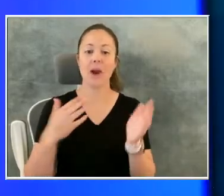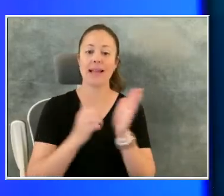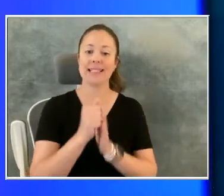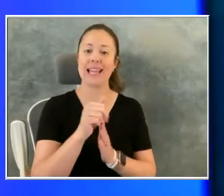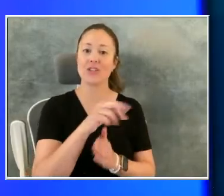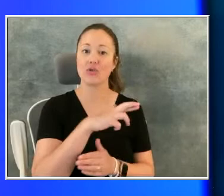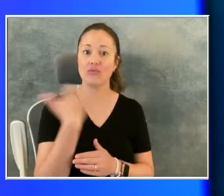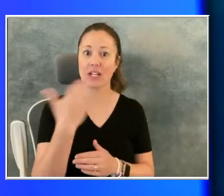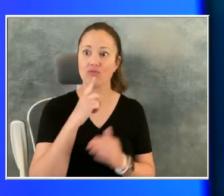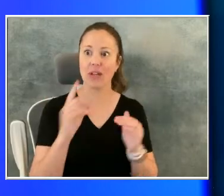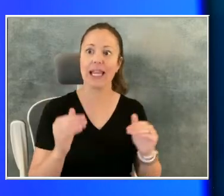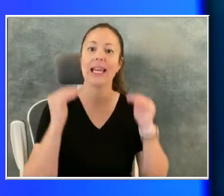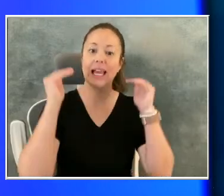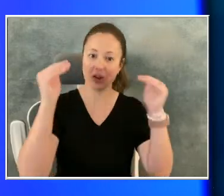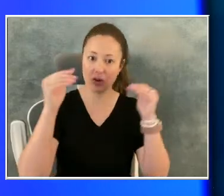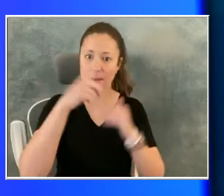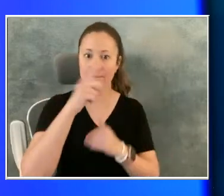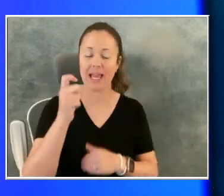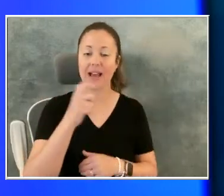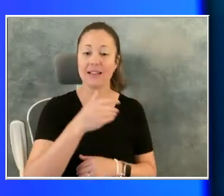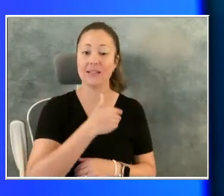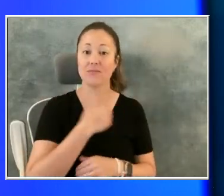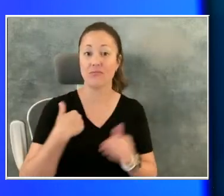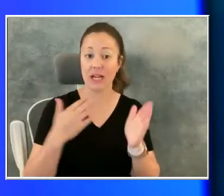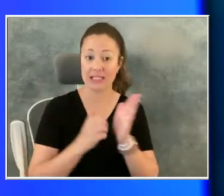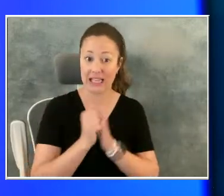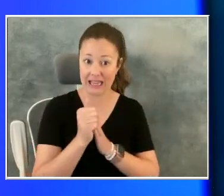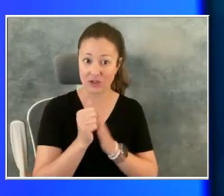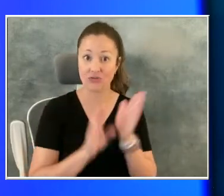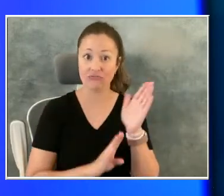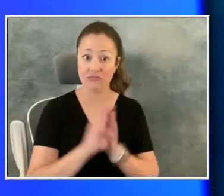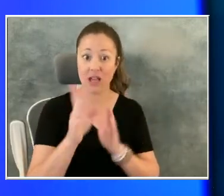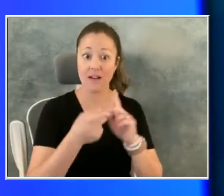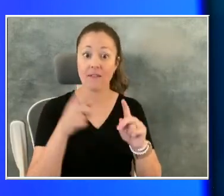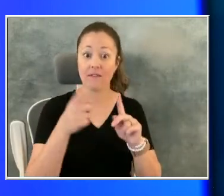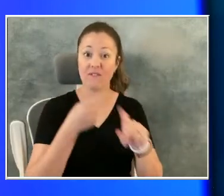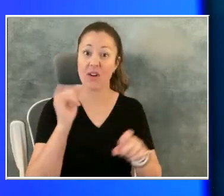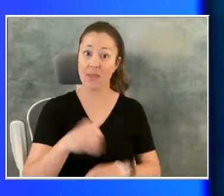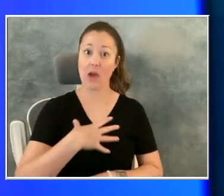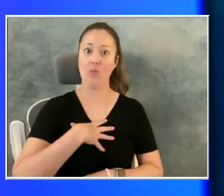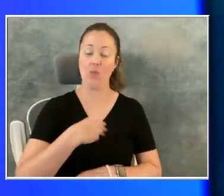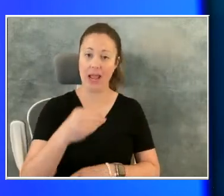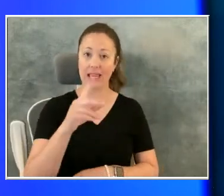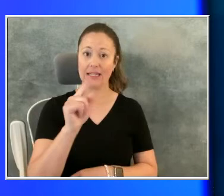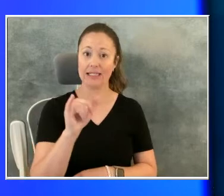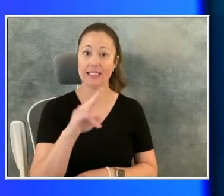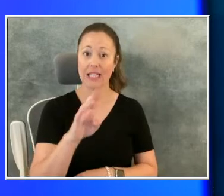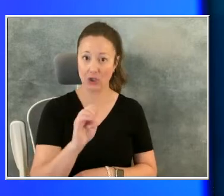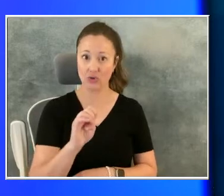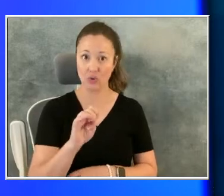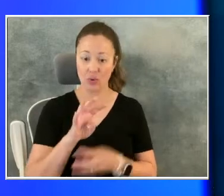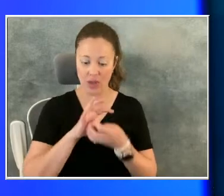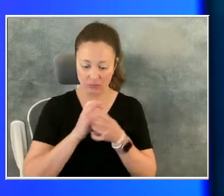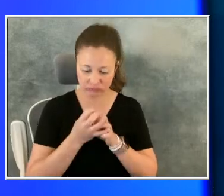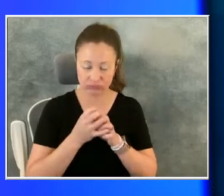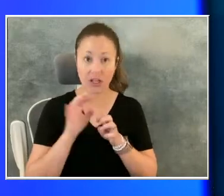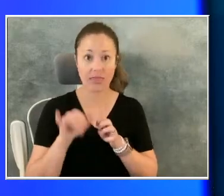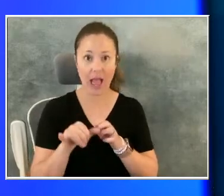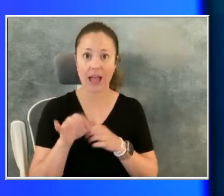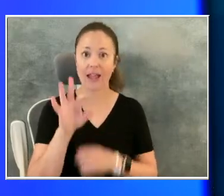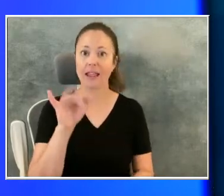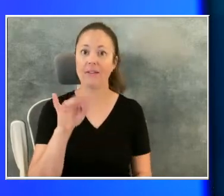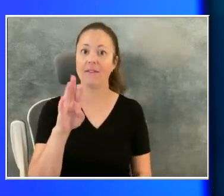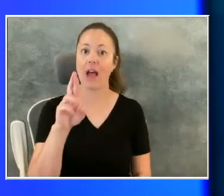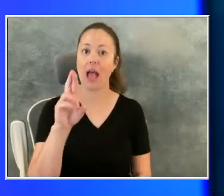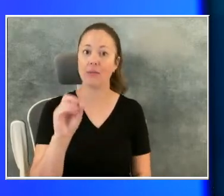increased because breast cancer arises from that white tissue in the breast, that fibrous tissue or that fibroglandular tissue. So